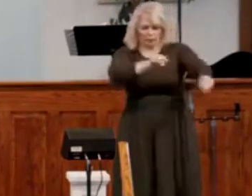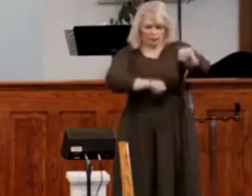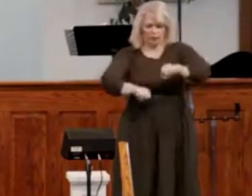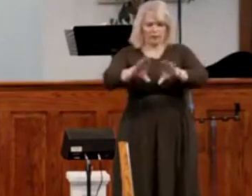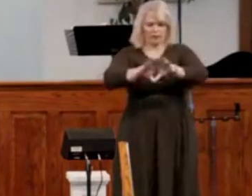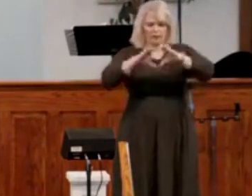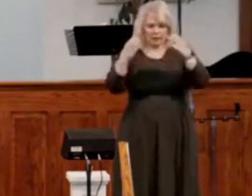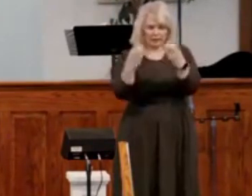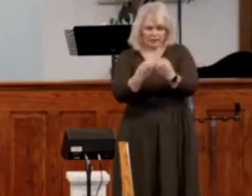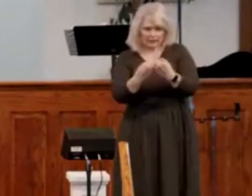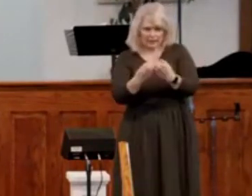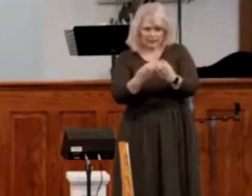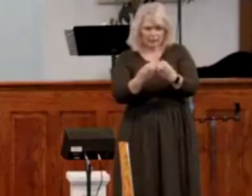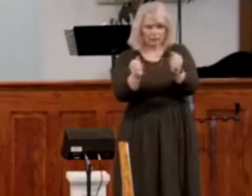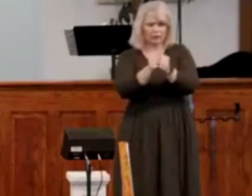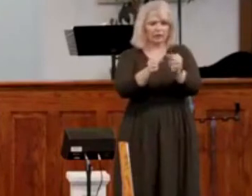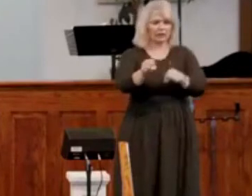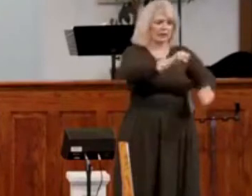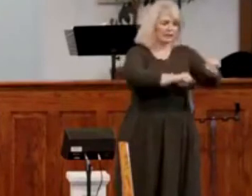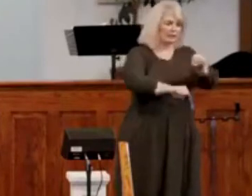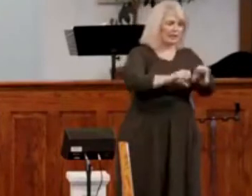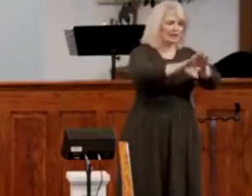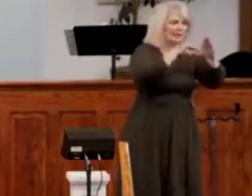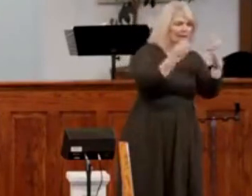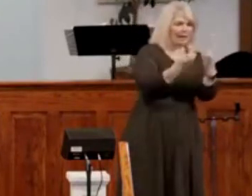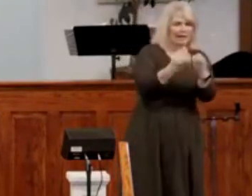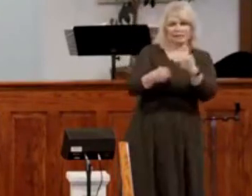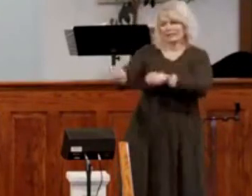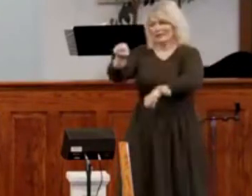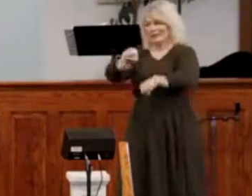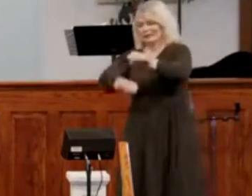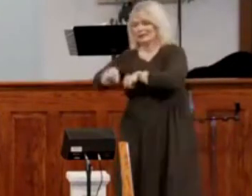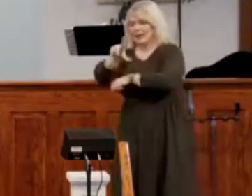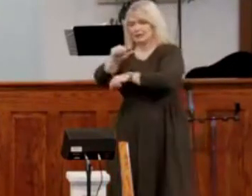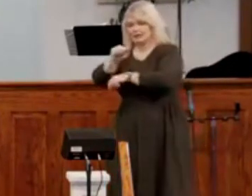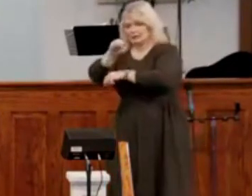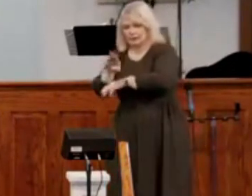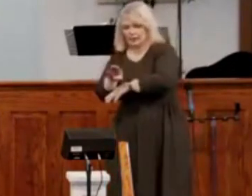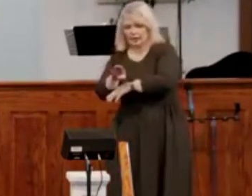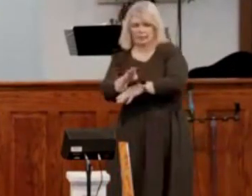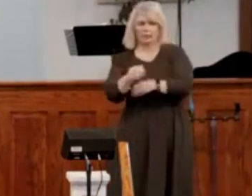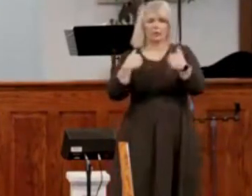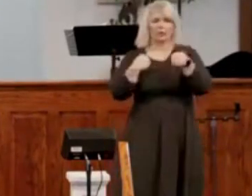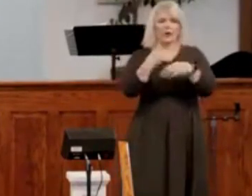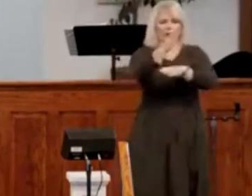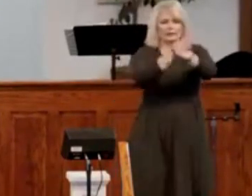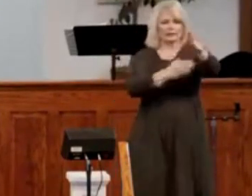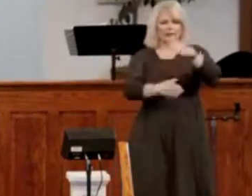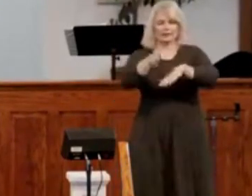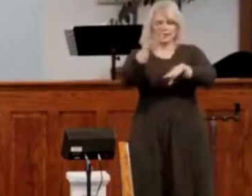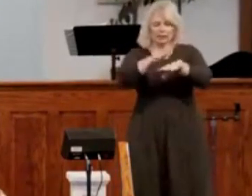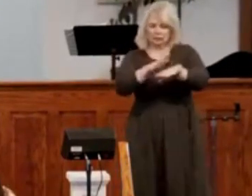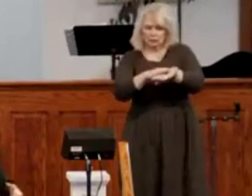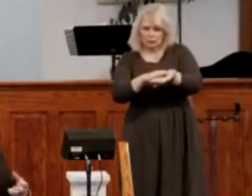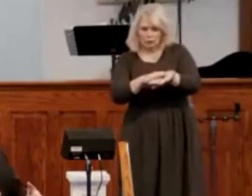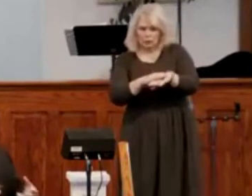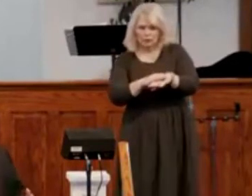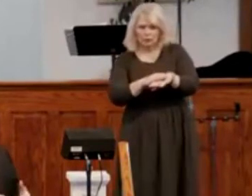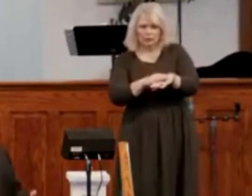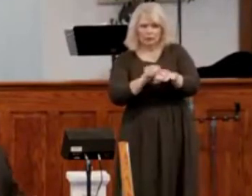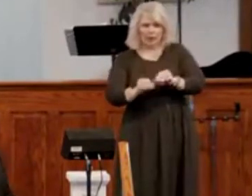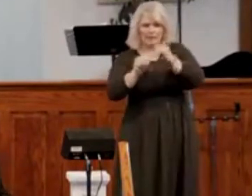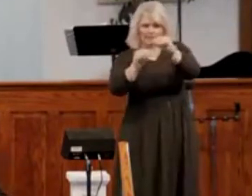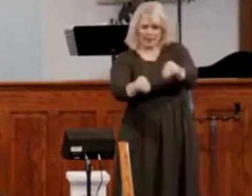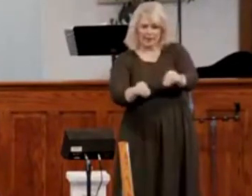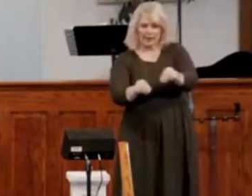then a science lab, or you've ever been in a class that had hands-on application, a practical section, that's what